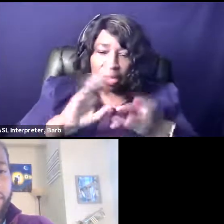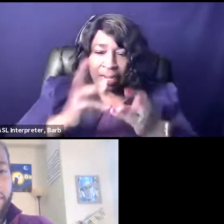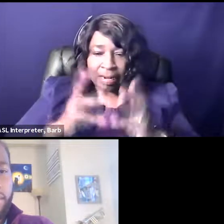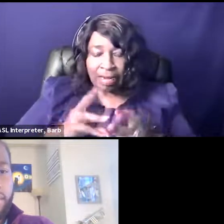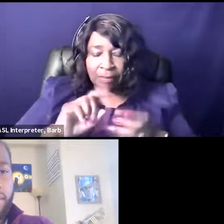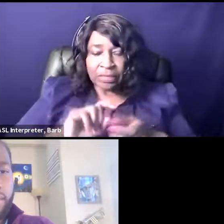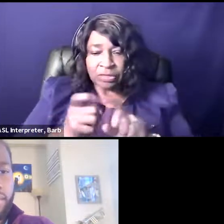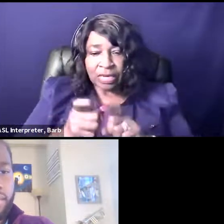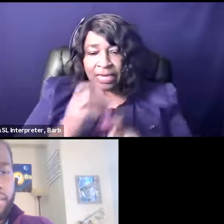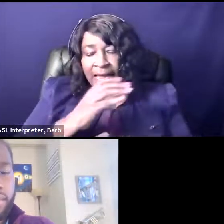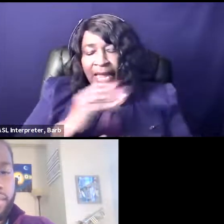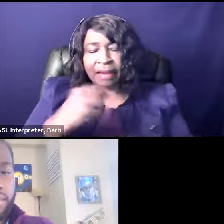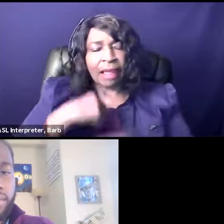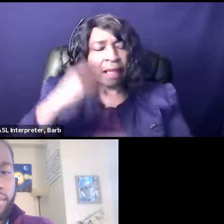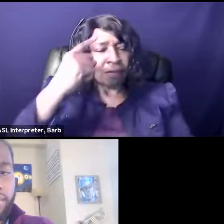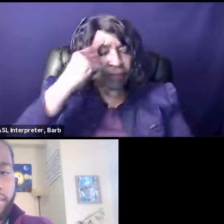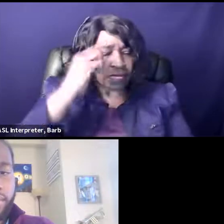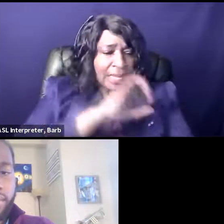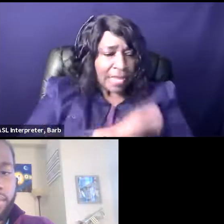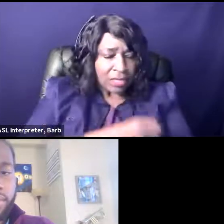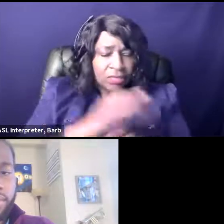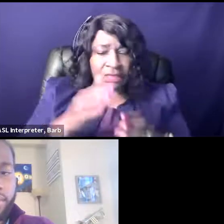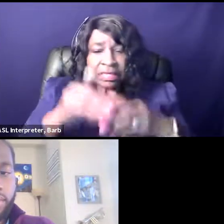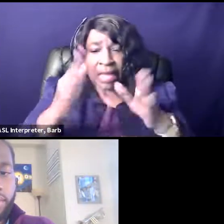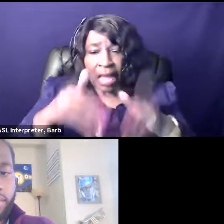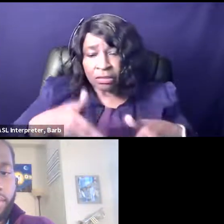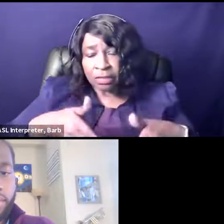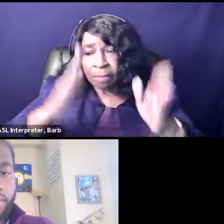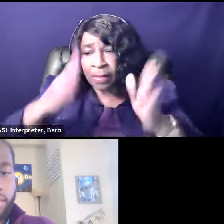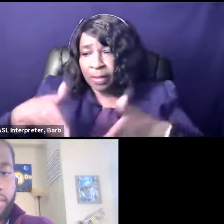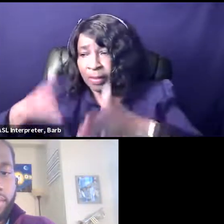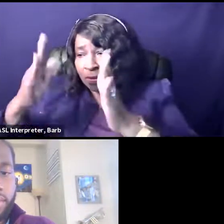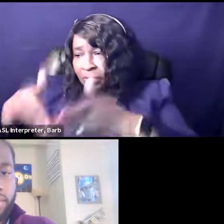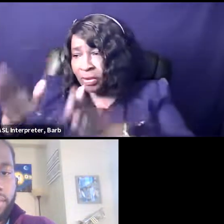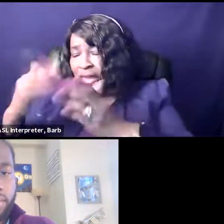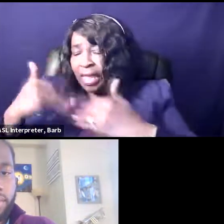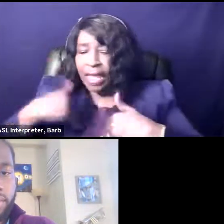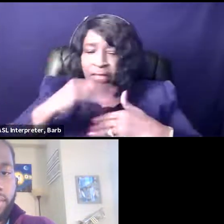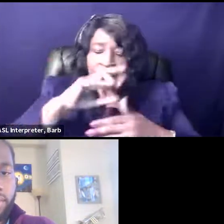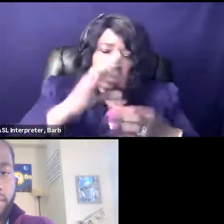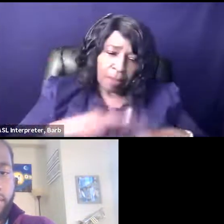And I think energy and housing and buildings play such an important role in that